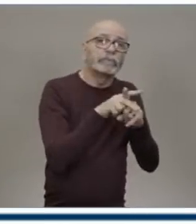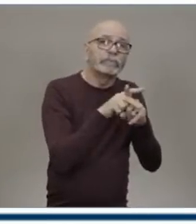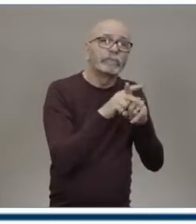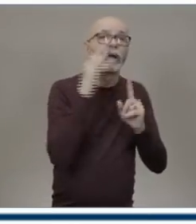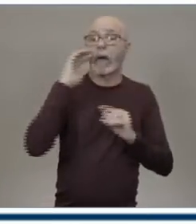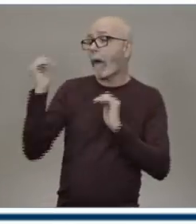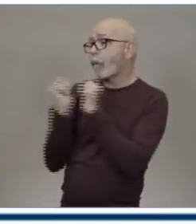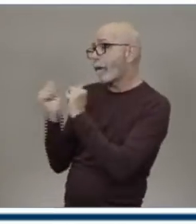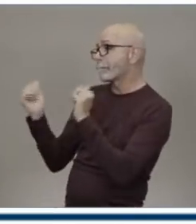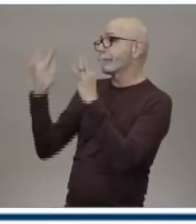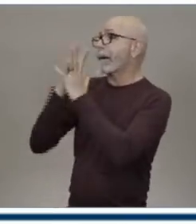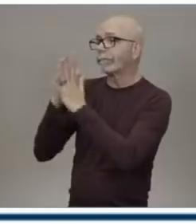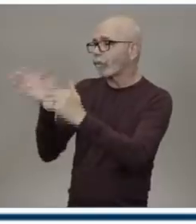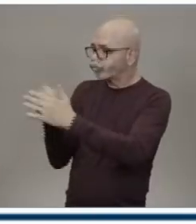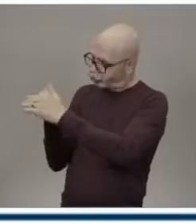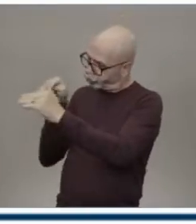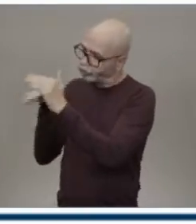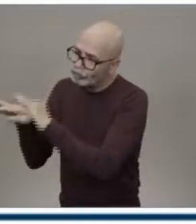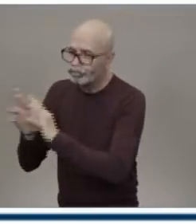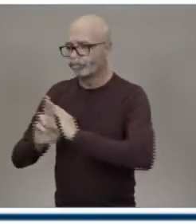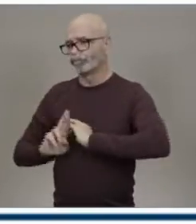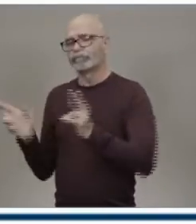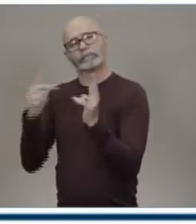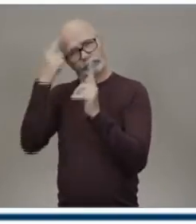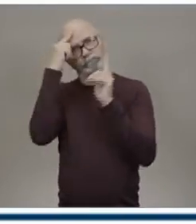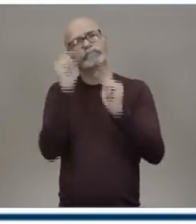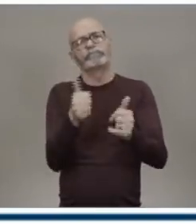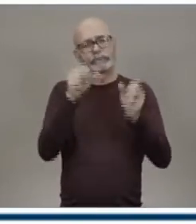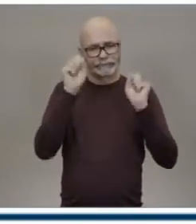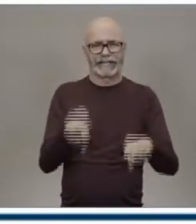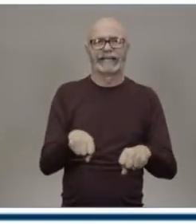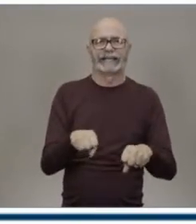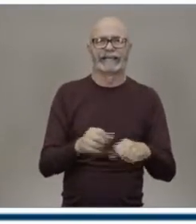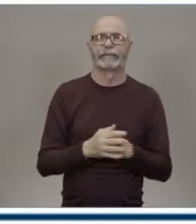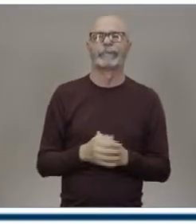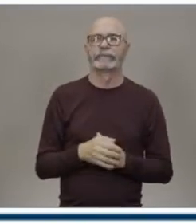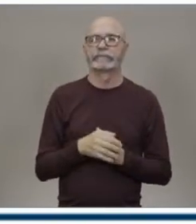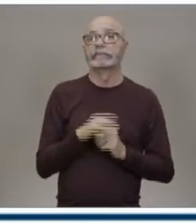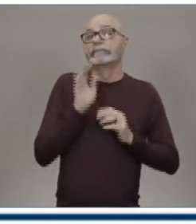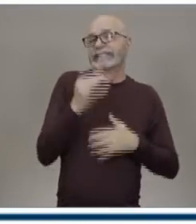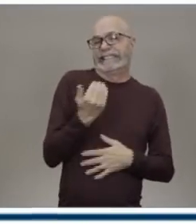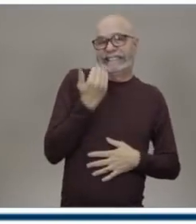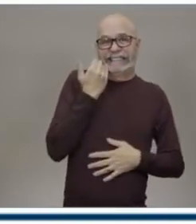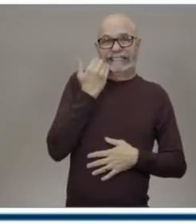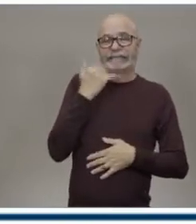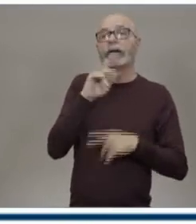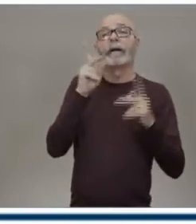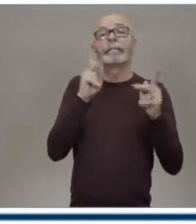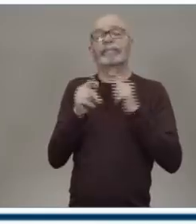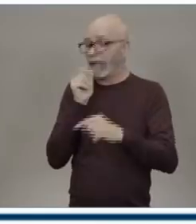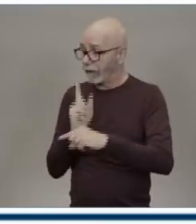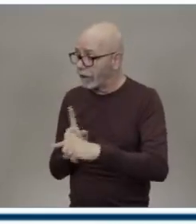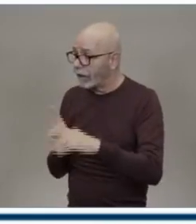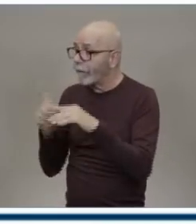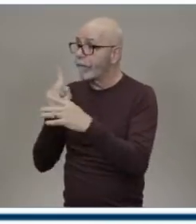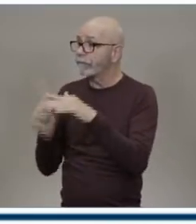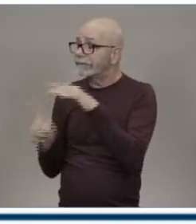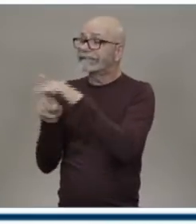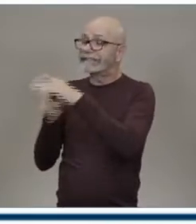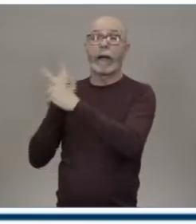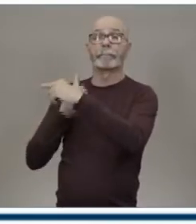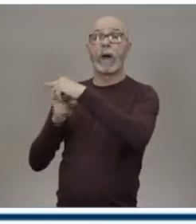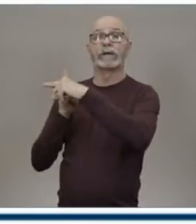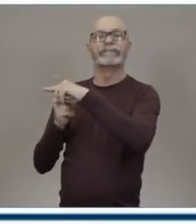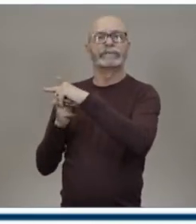site. However, in a couple of our recent cases, people kept going to work and were going out